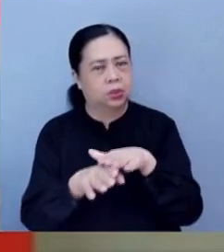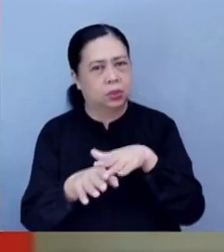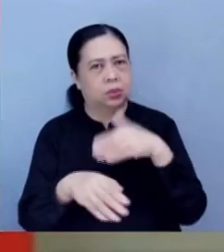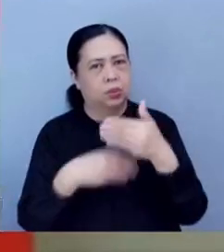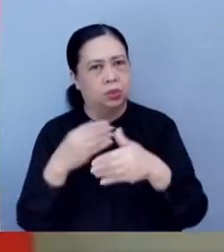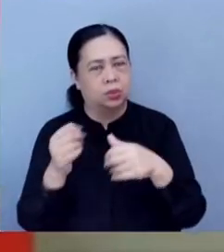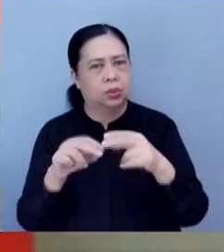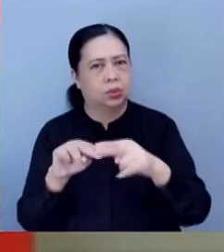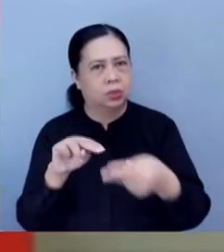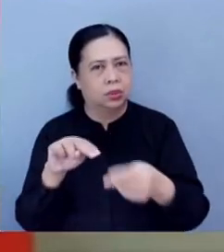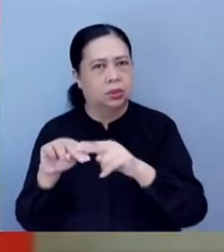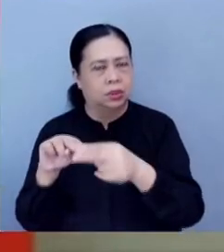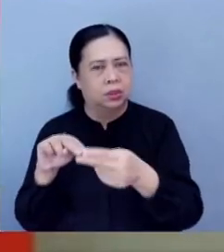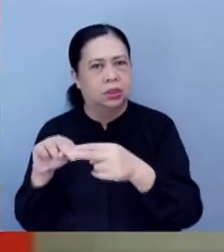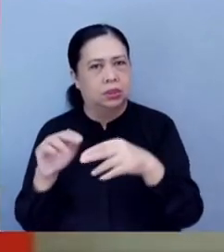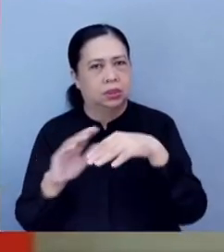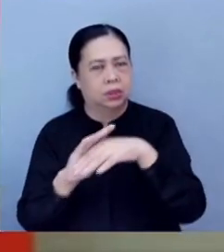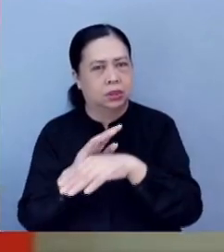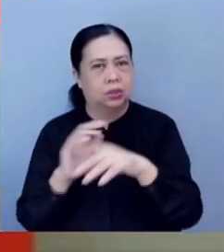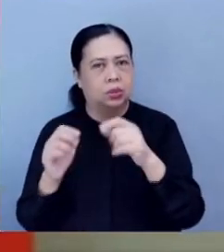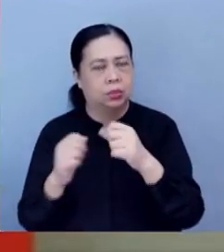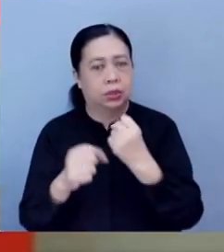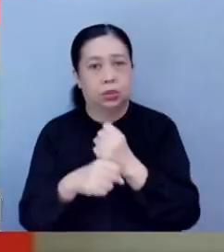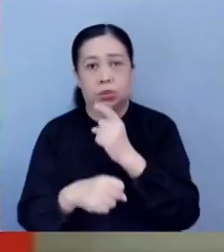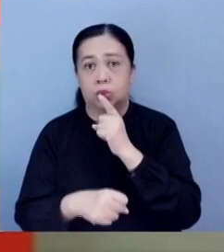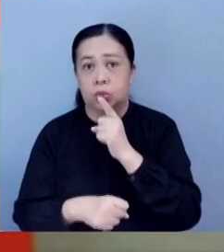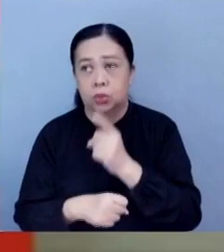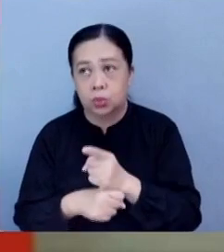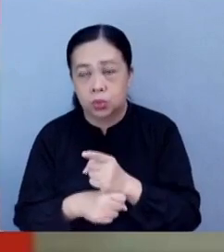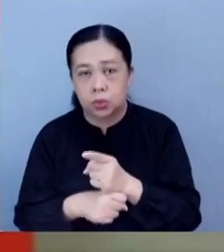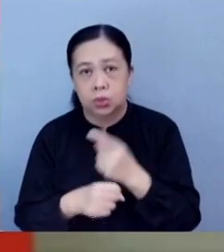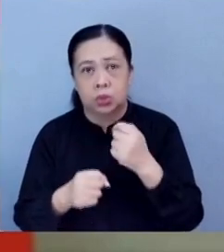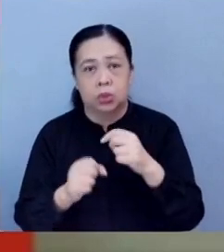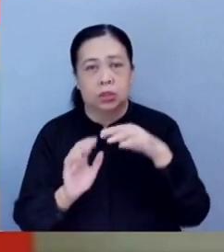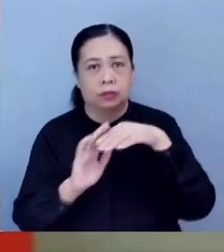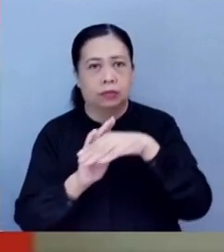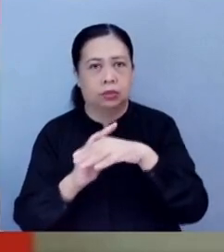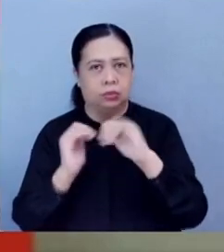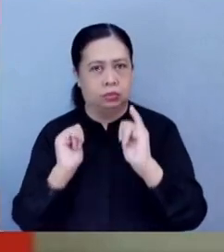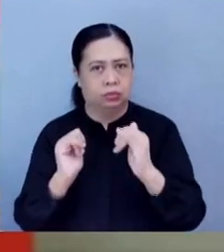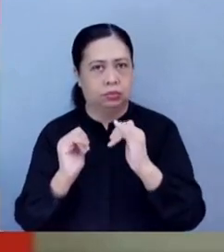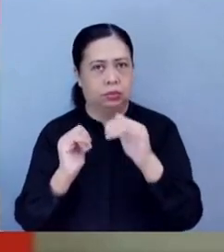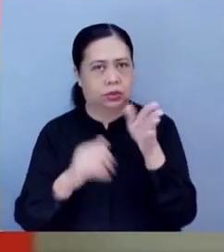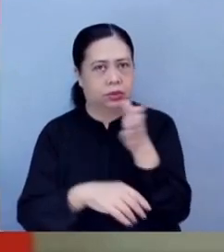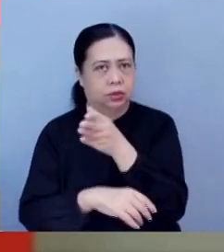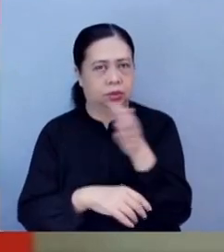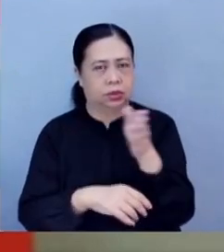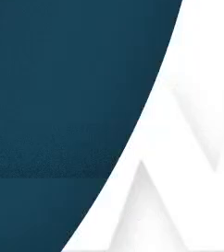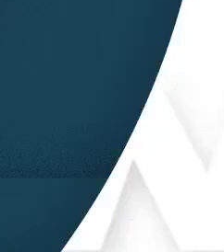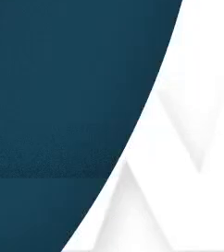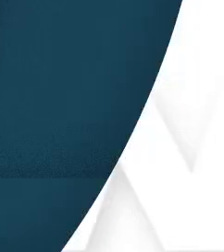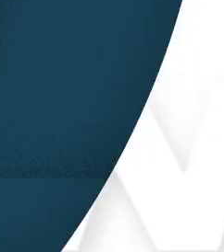cutting cycle to ensure that inflation stays within the target range.